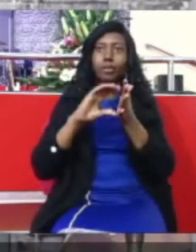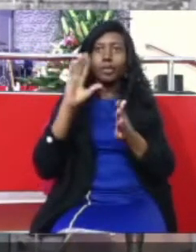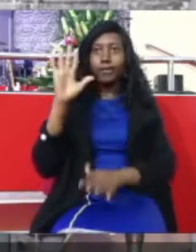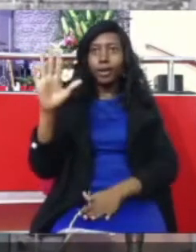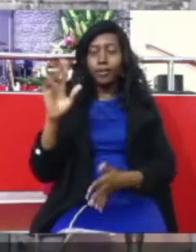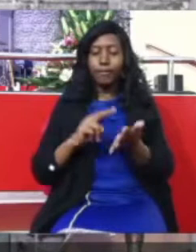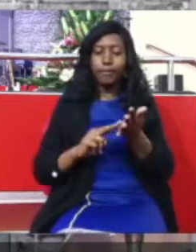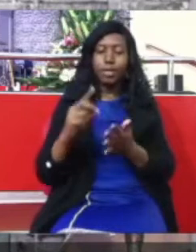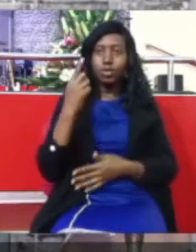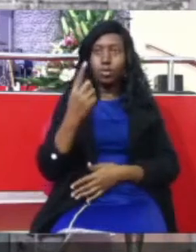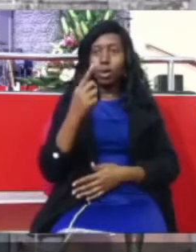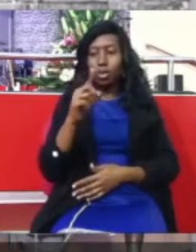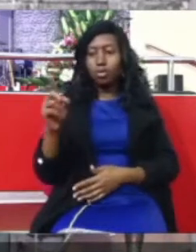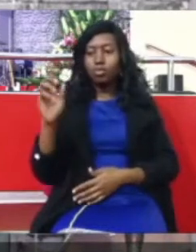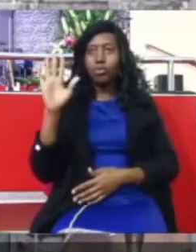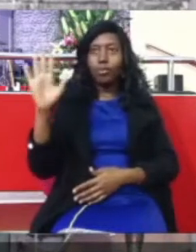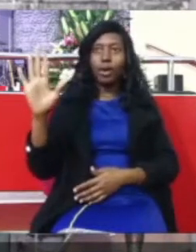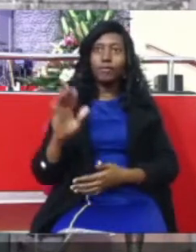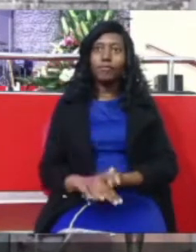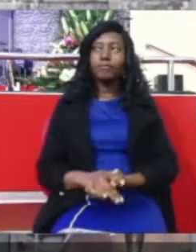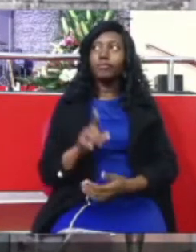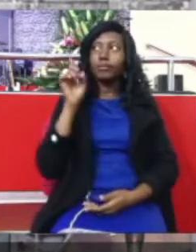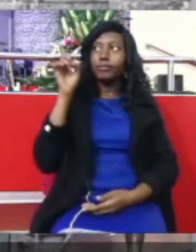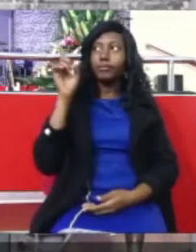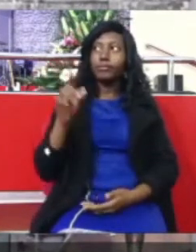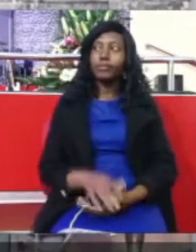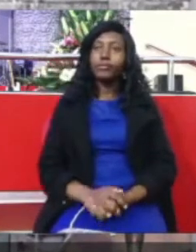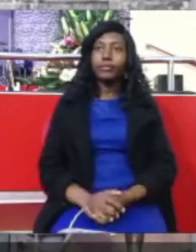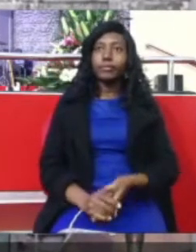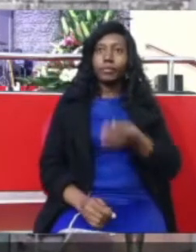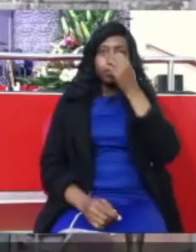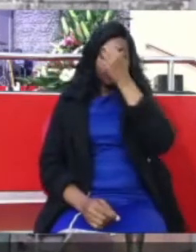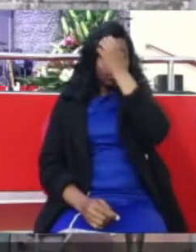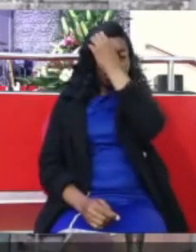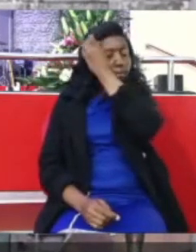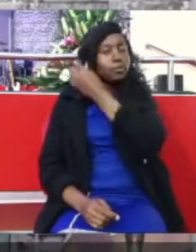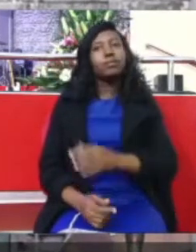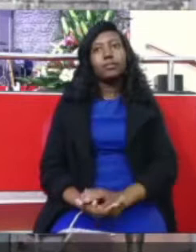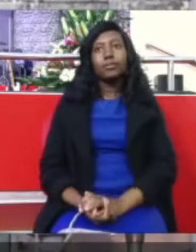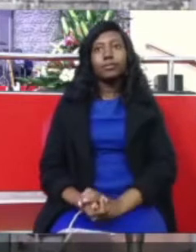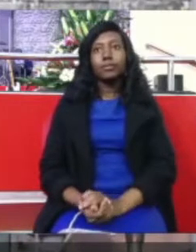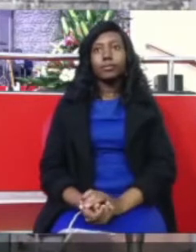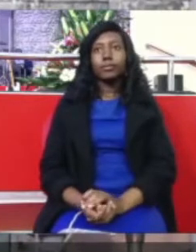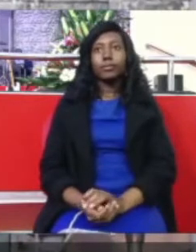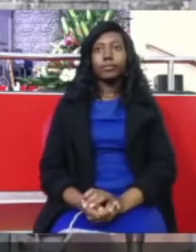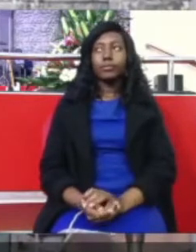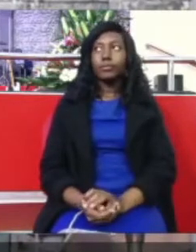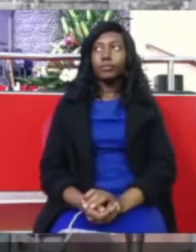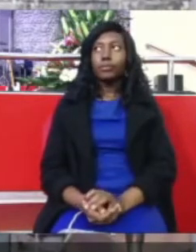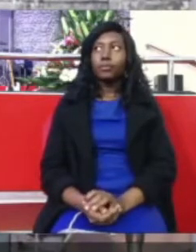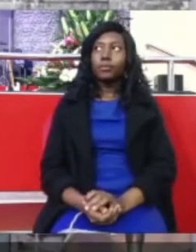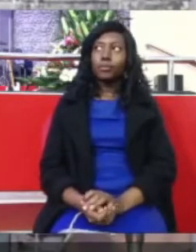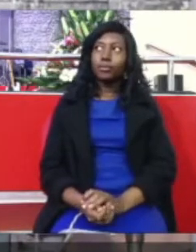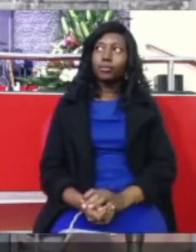says. So it was as the multitude pressed about him to hear the word of God that he stood by the lake of Gennesaret